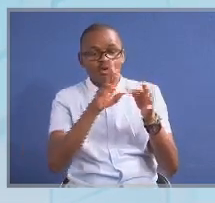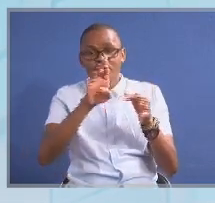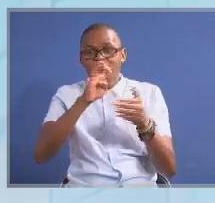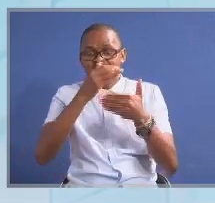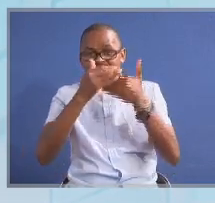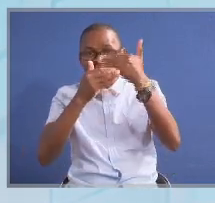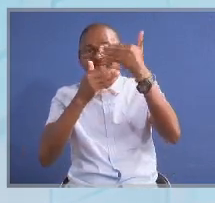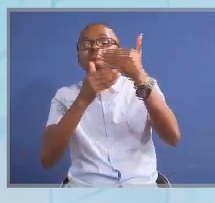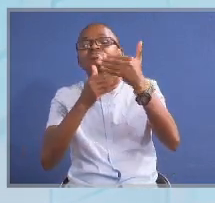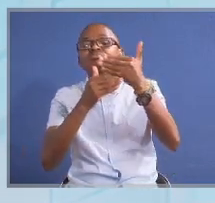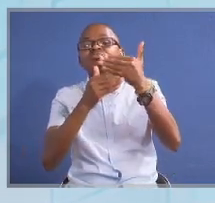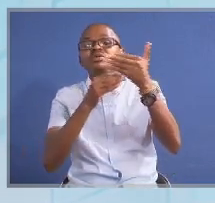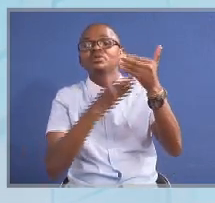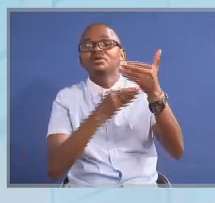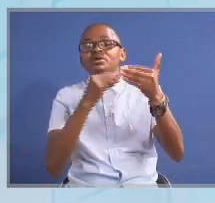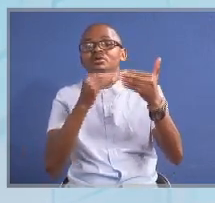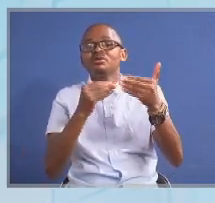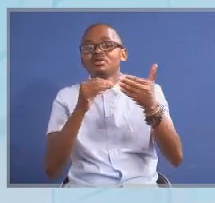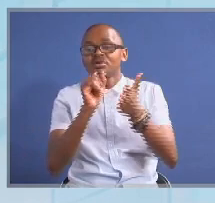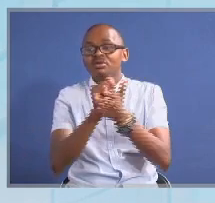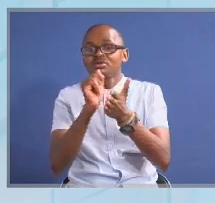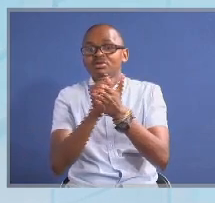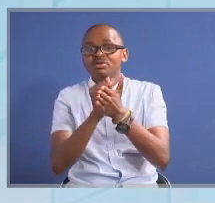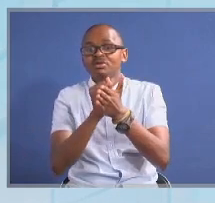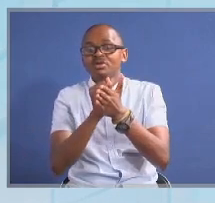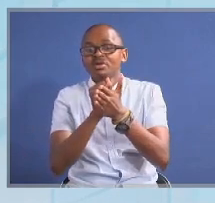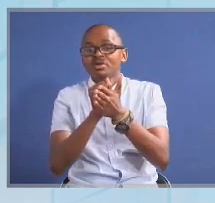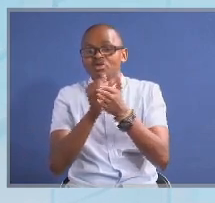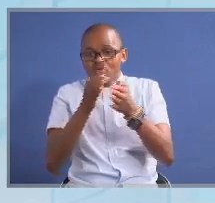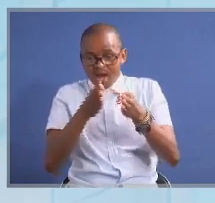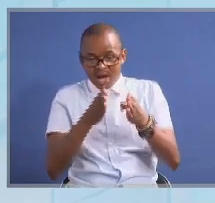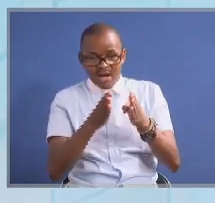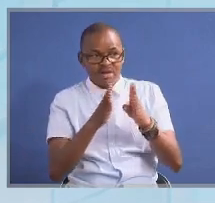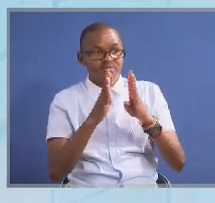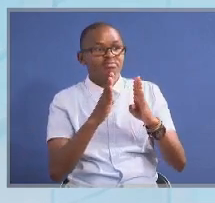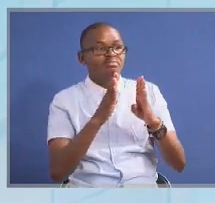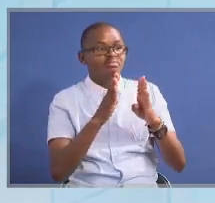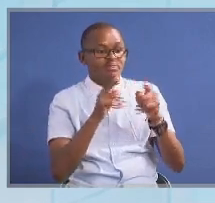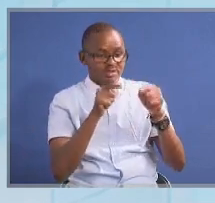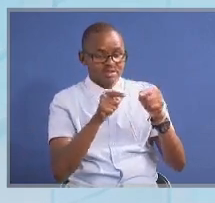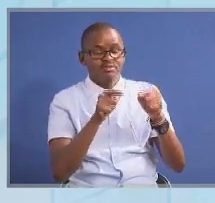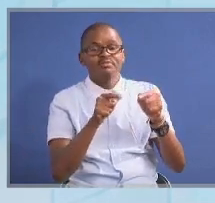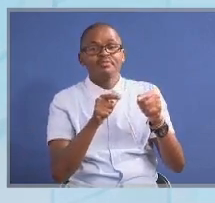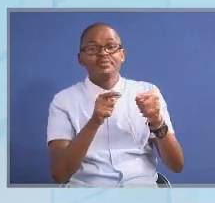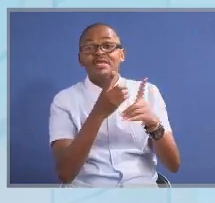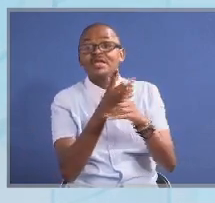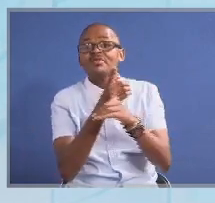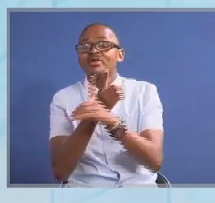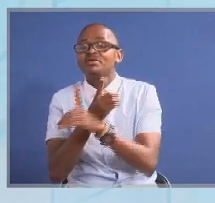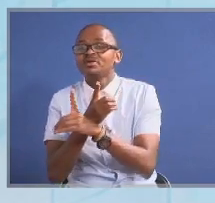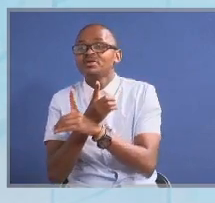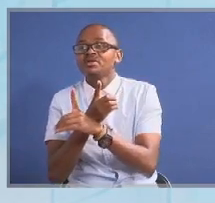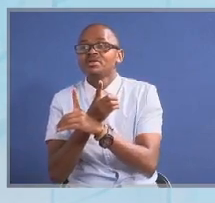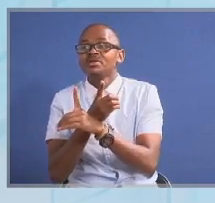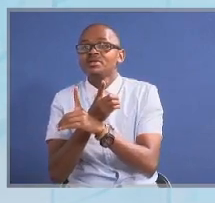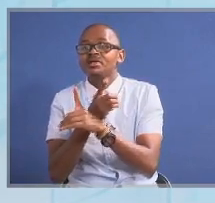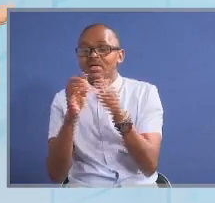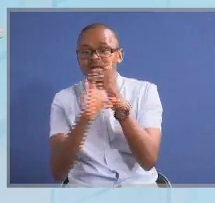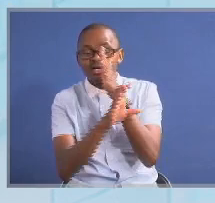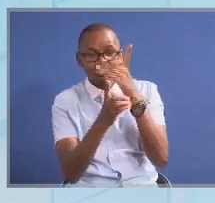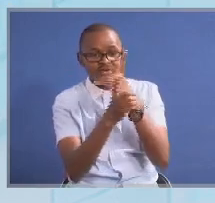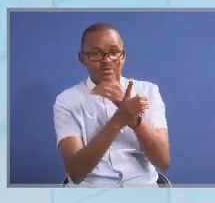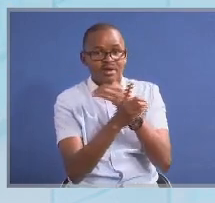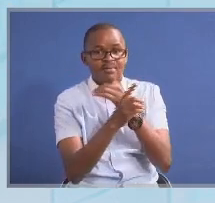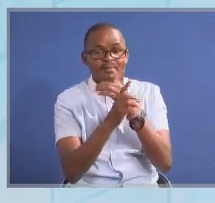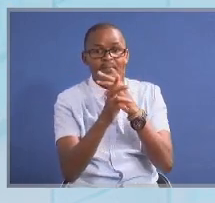restructured, mm-hmm. was introduced, and it was to enable these different countries in different